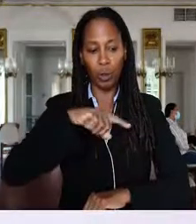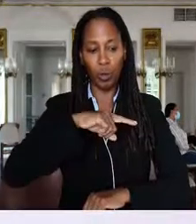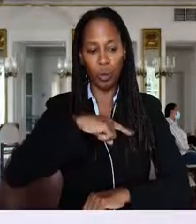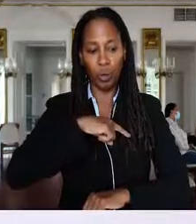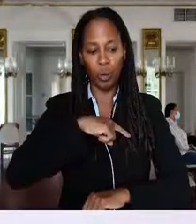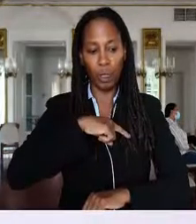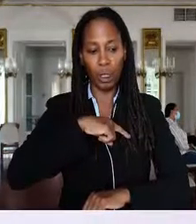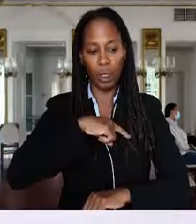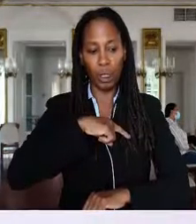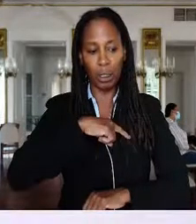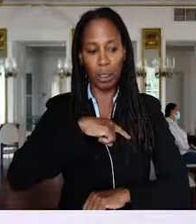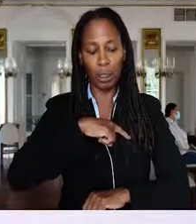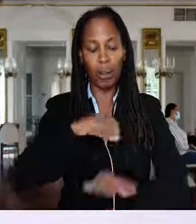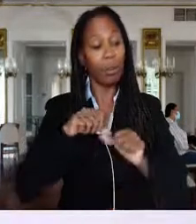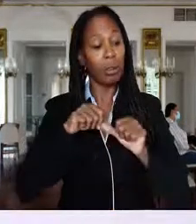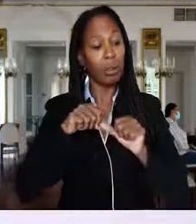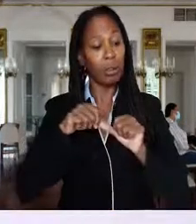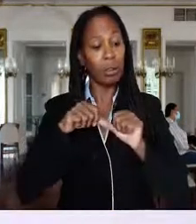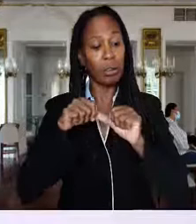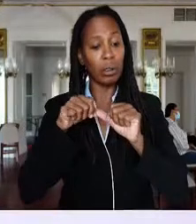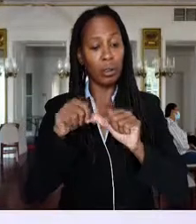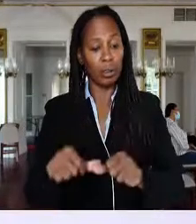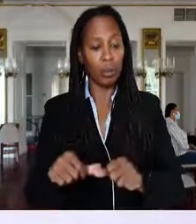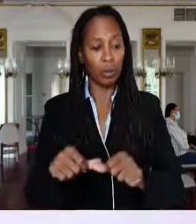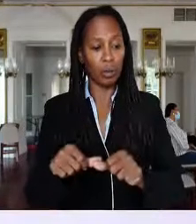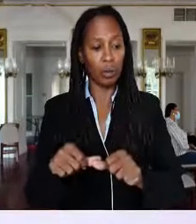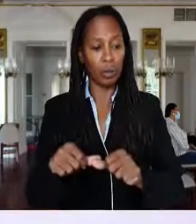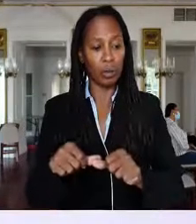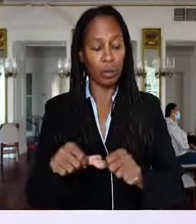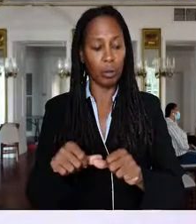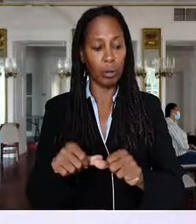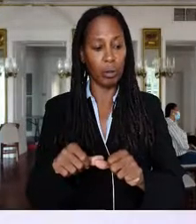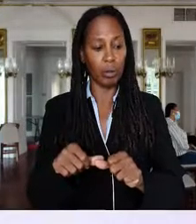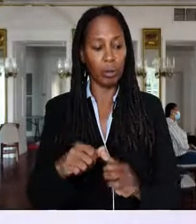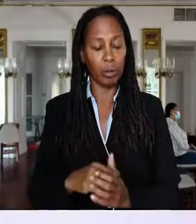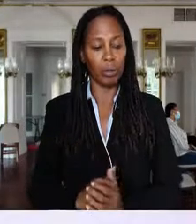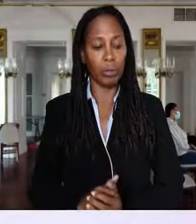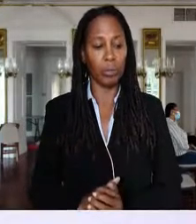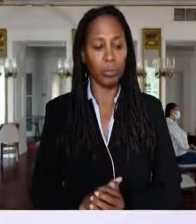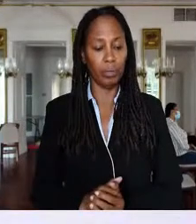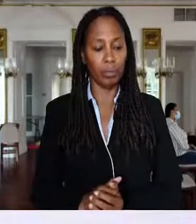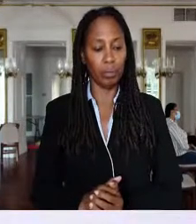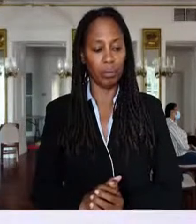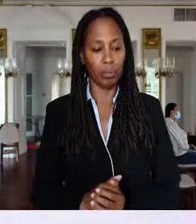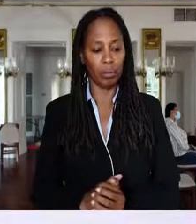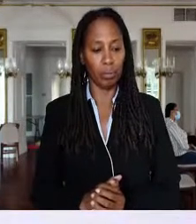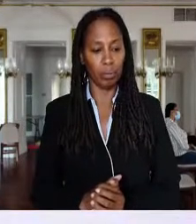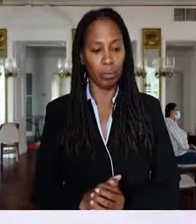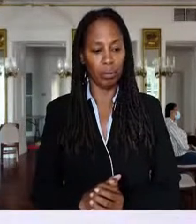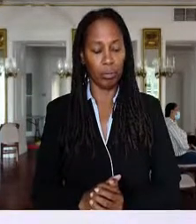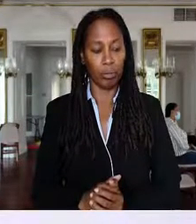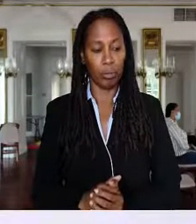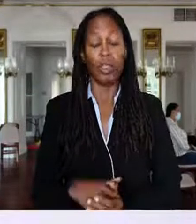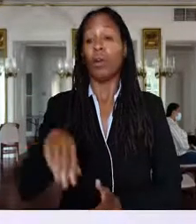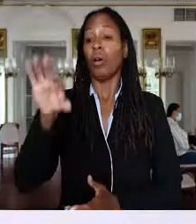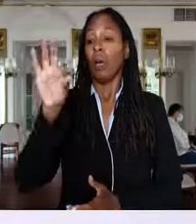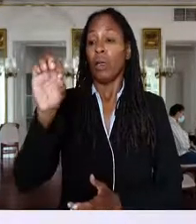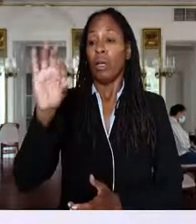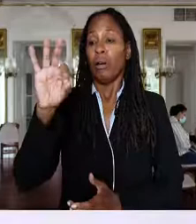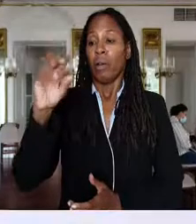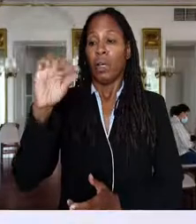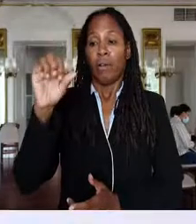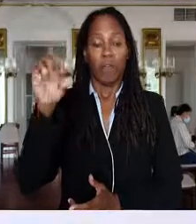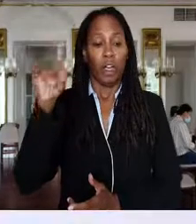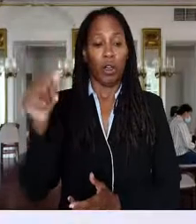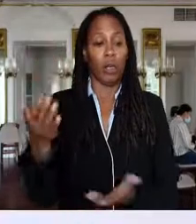how can we restart refining? Can you give us some more insight on that, please? Because again, the refinery shut down, letting go employees